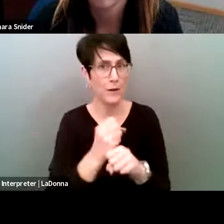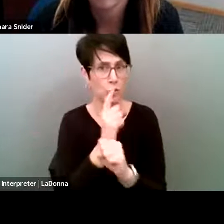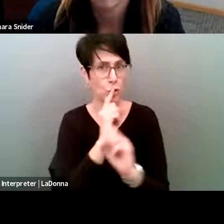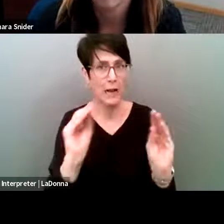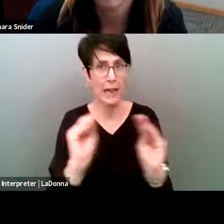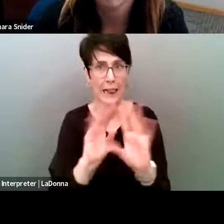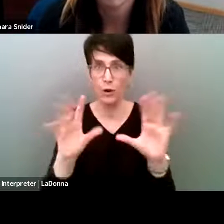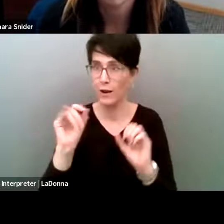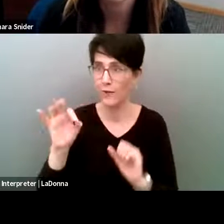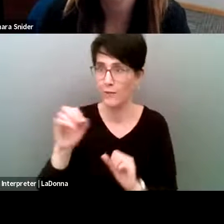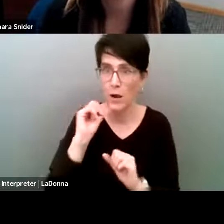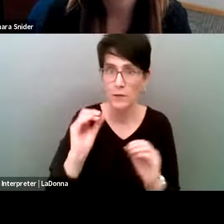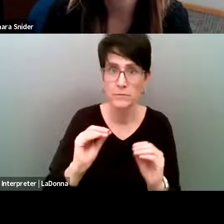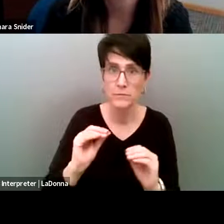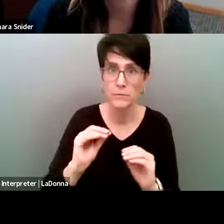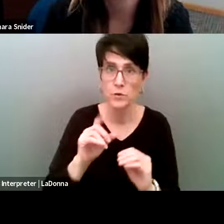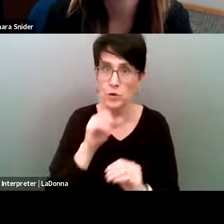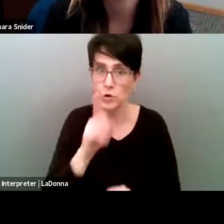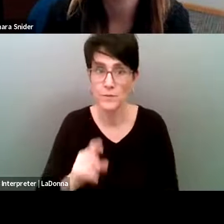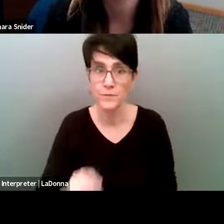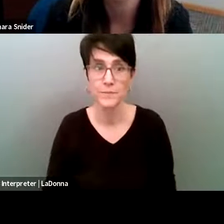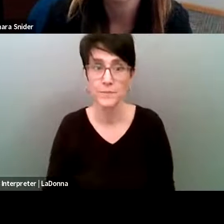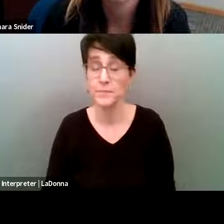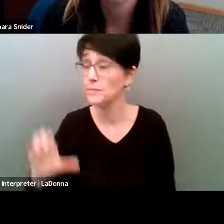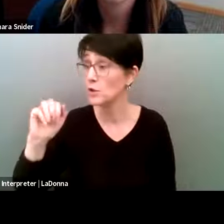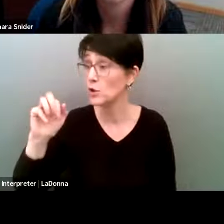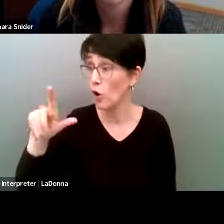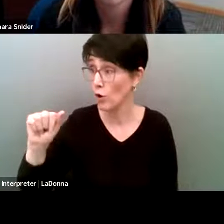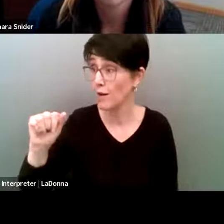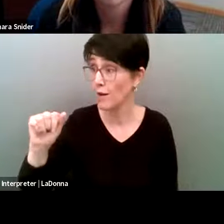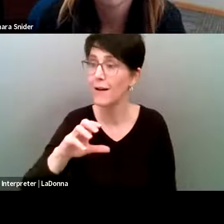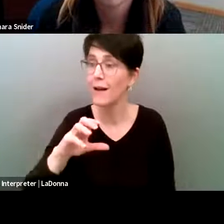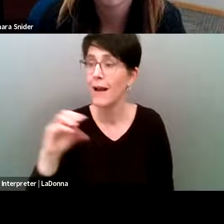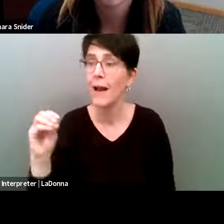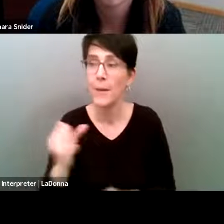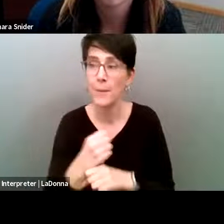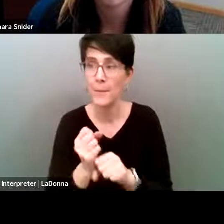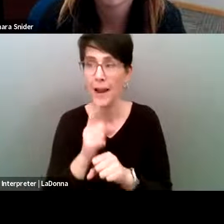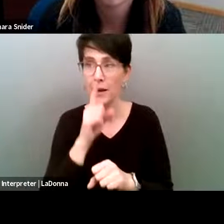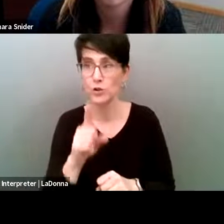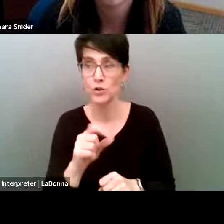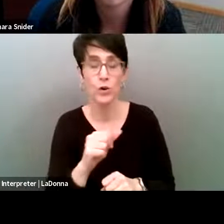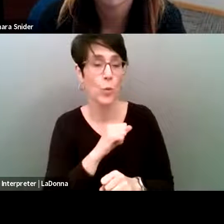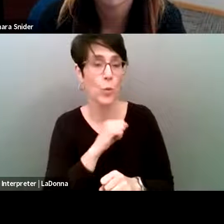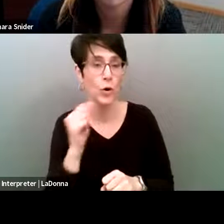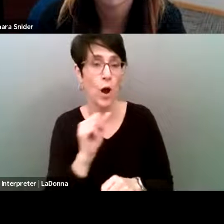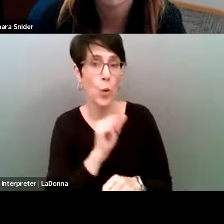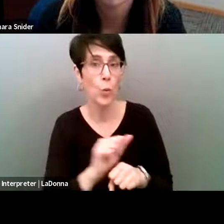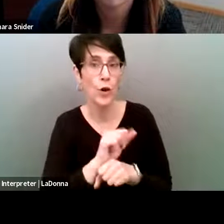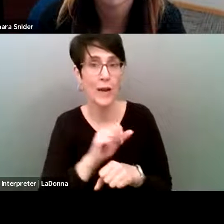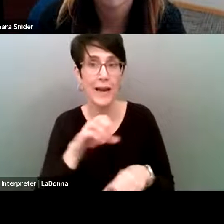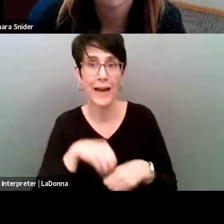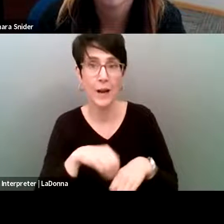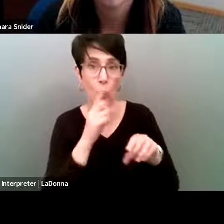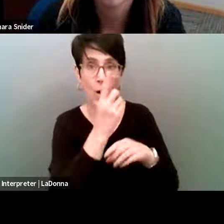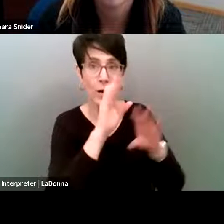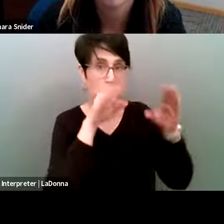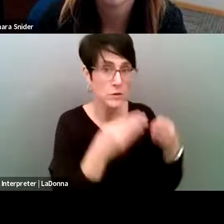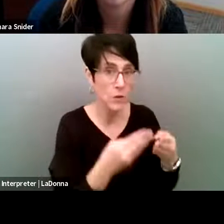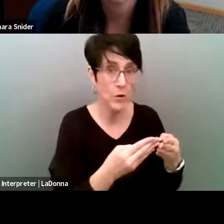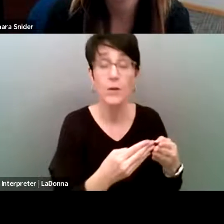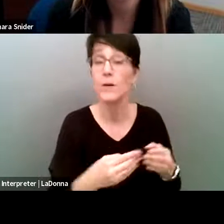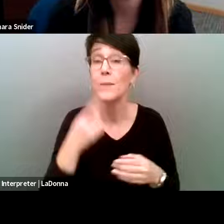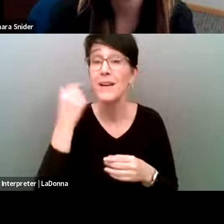wasn't addressed. And really to make sure that we're not implying that we're working in silos, because the VR IPE